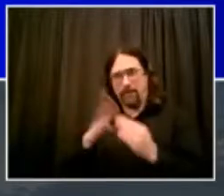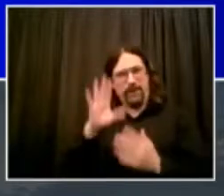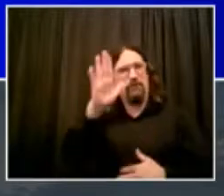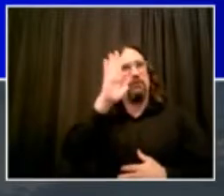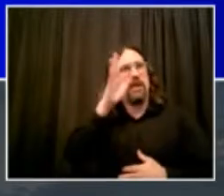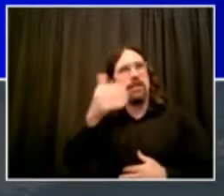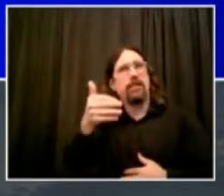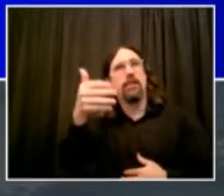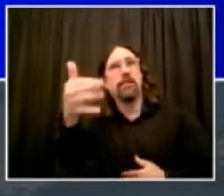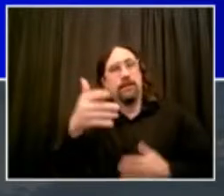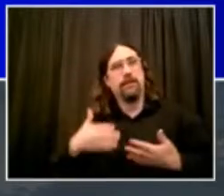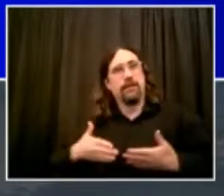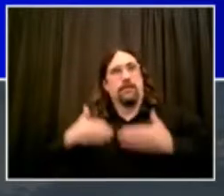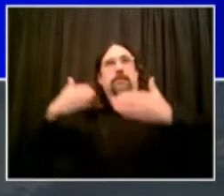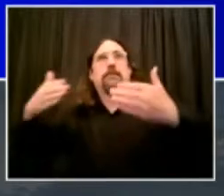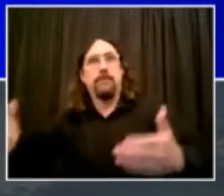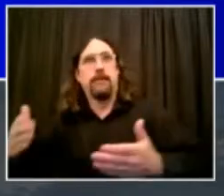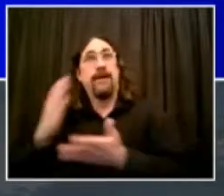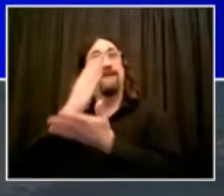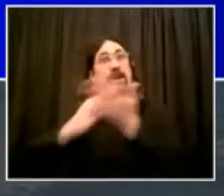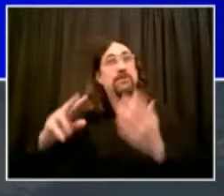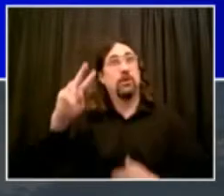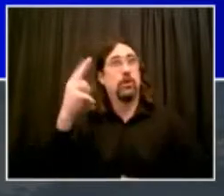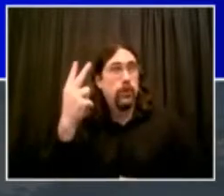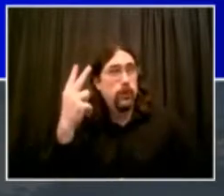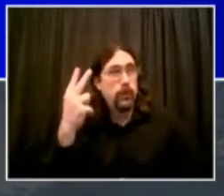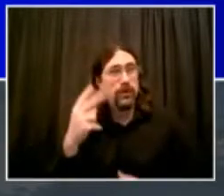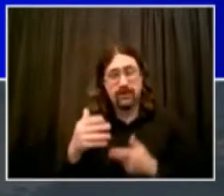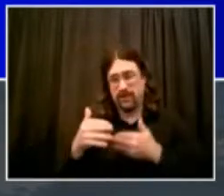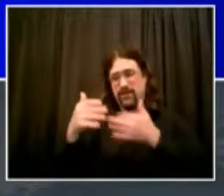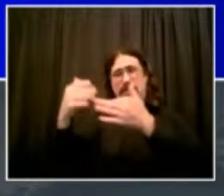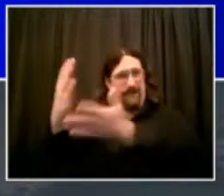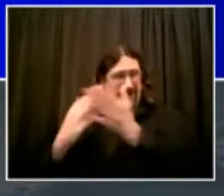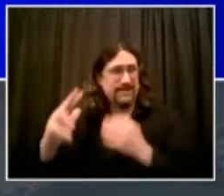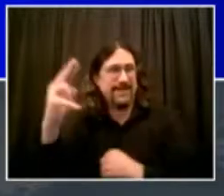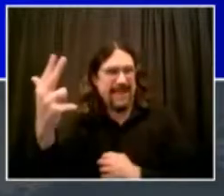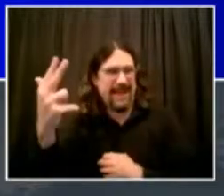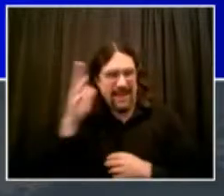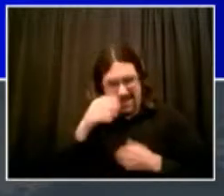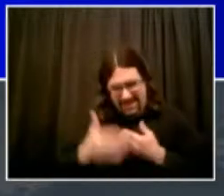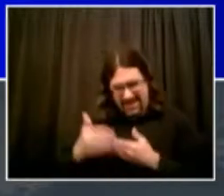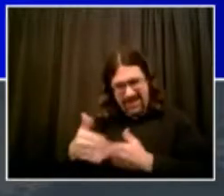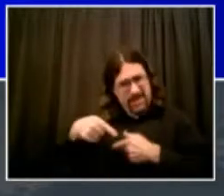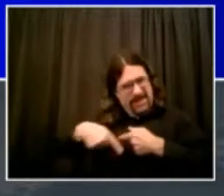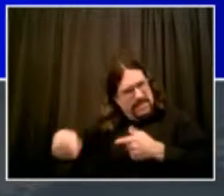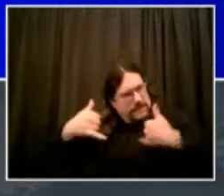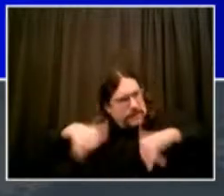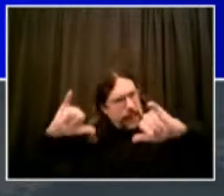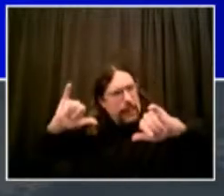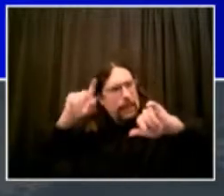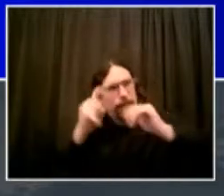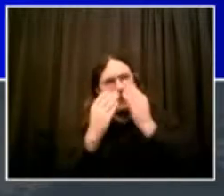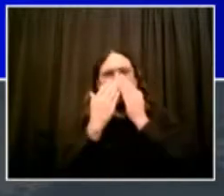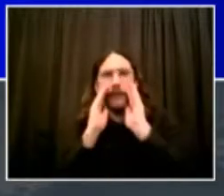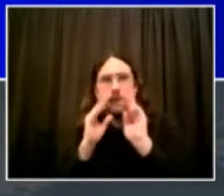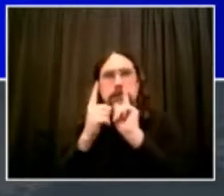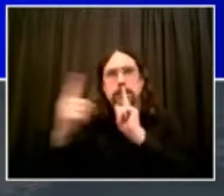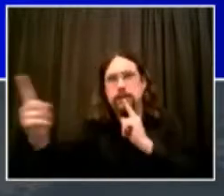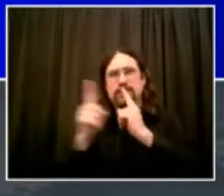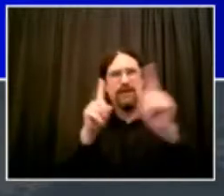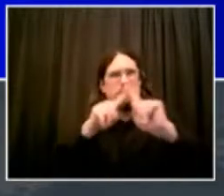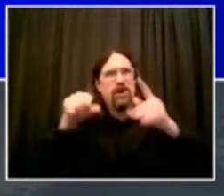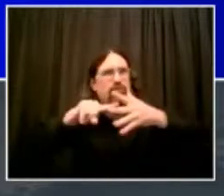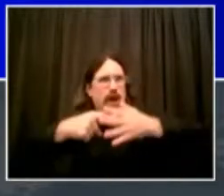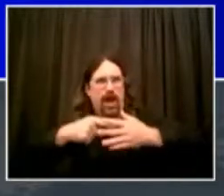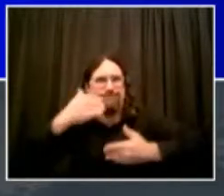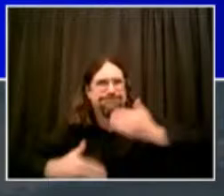sanitizer, all that, the face coverings, all the things that matter. Stick with it. We're here in the Brooklyn